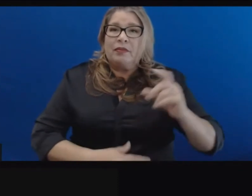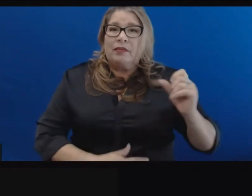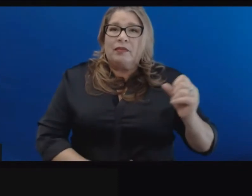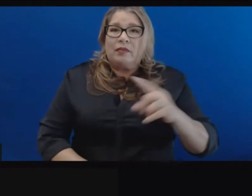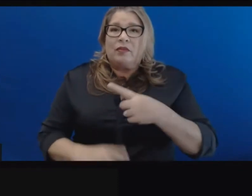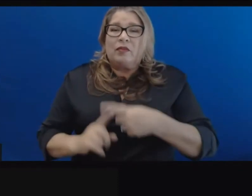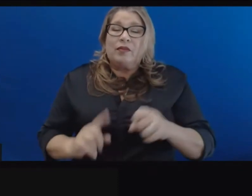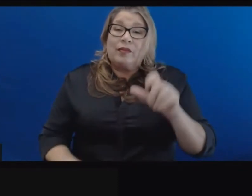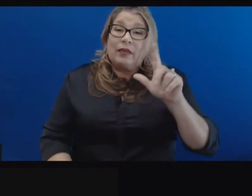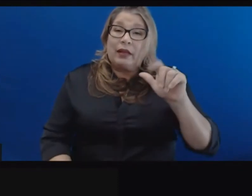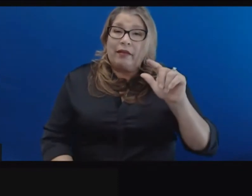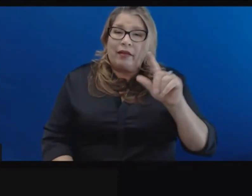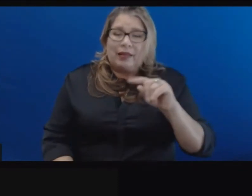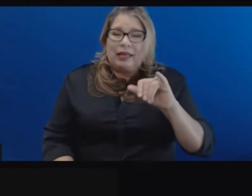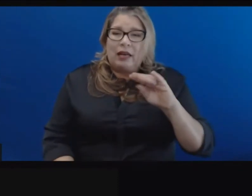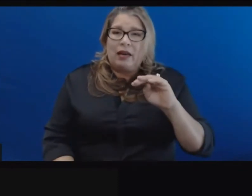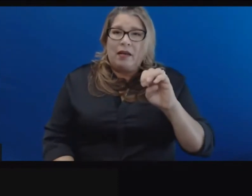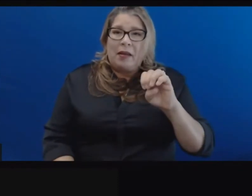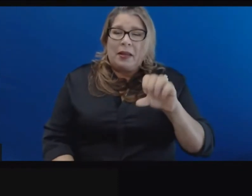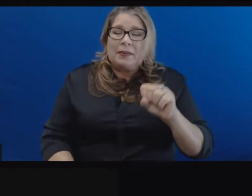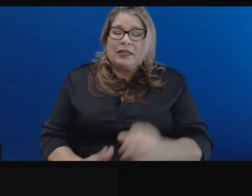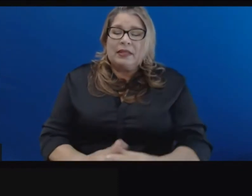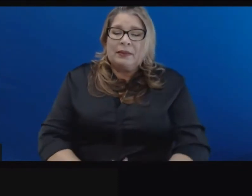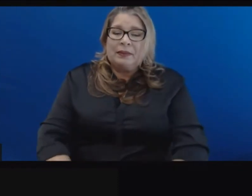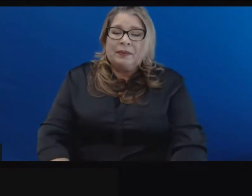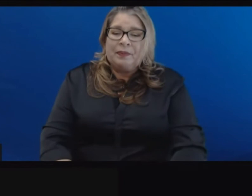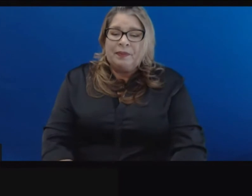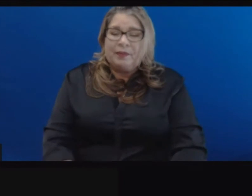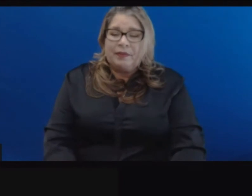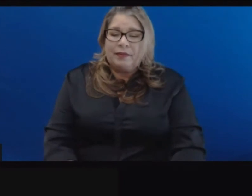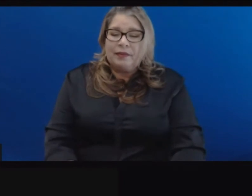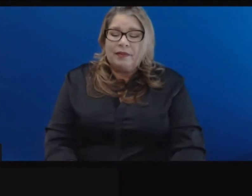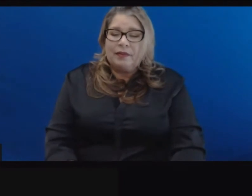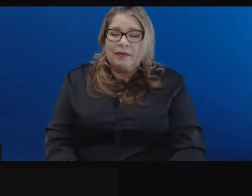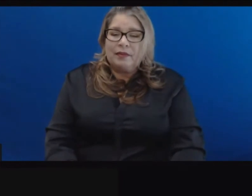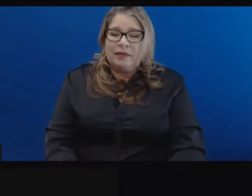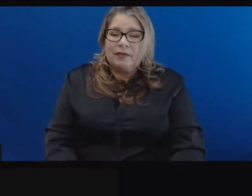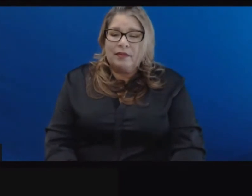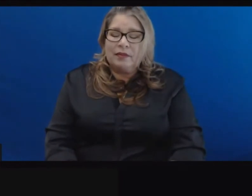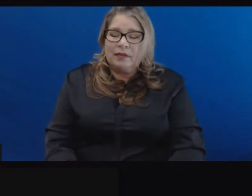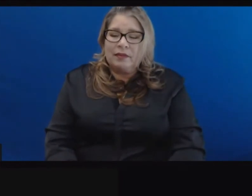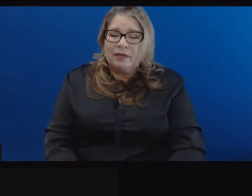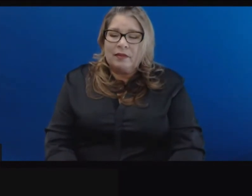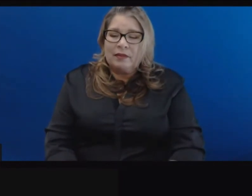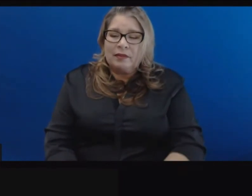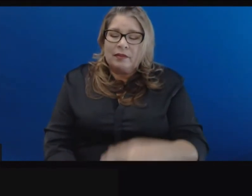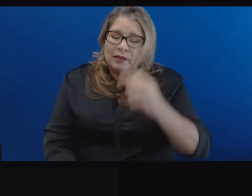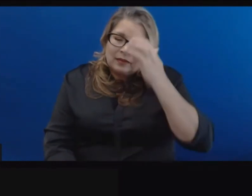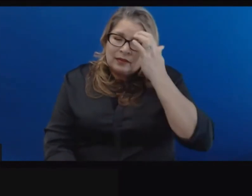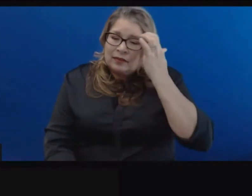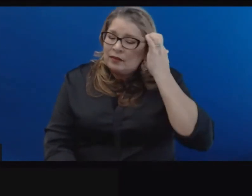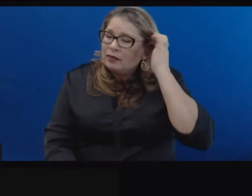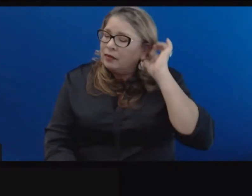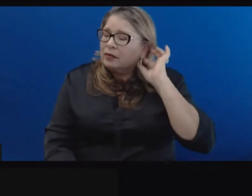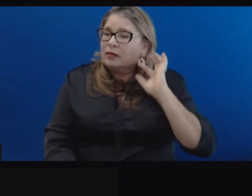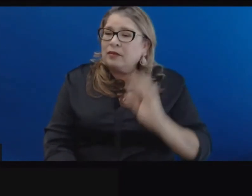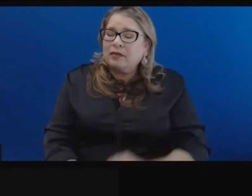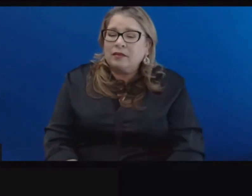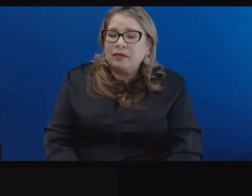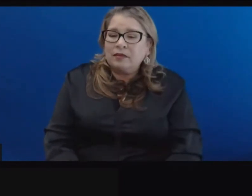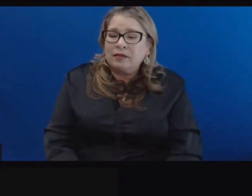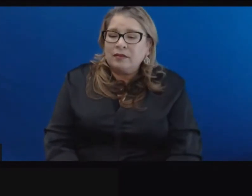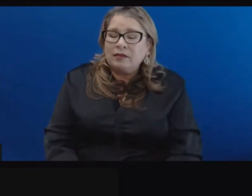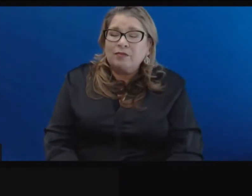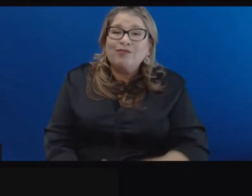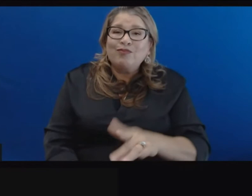Thanks so much for speaking with us. We really appreciate it. Two questions. In LA County, there was an expectation this